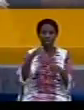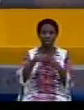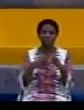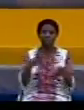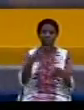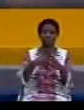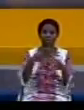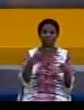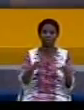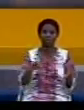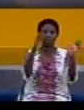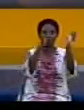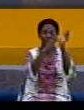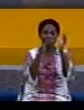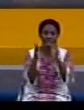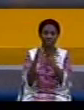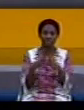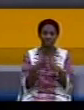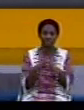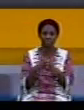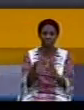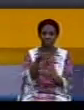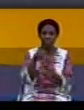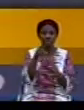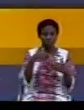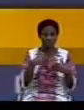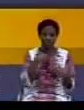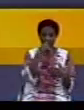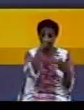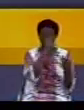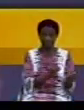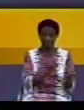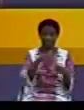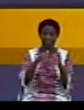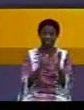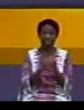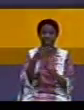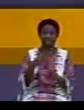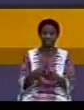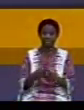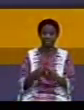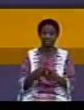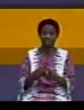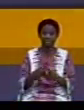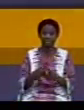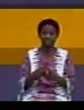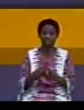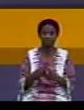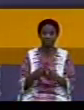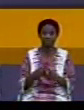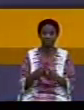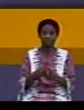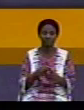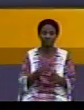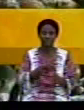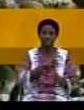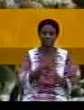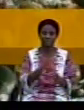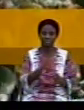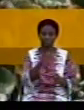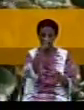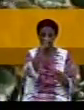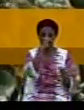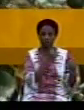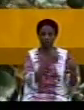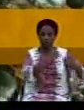of Jesus. When you have faith in that name, confidence in that name, trust in that name,